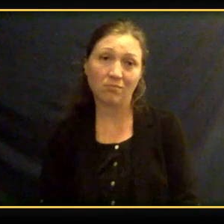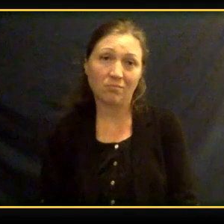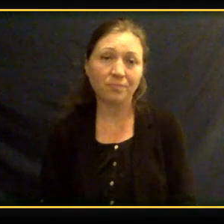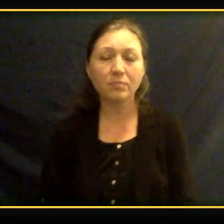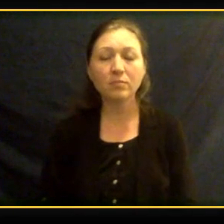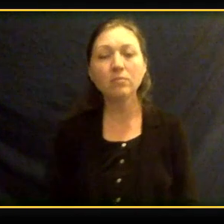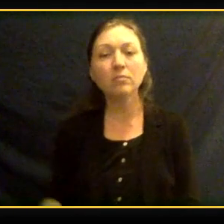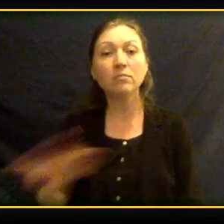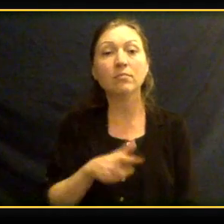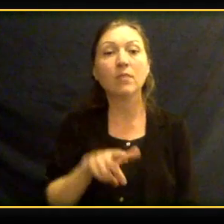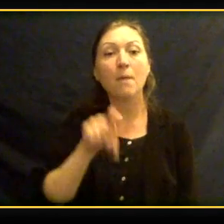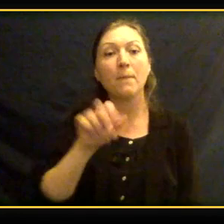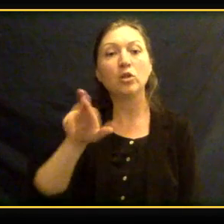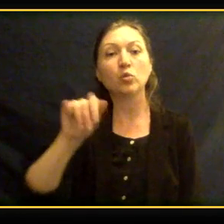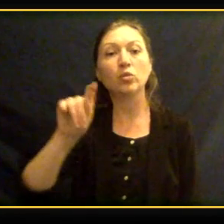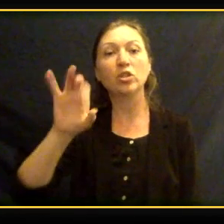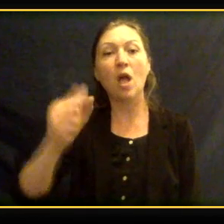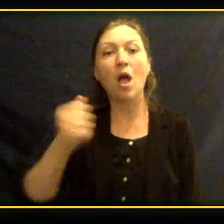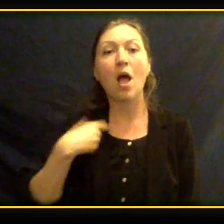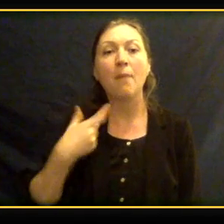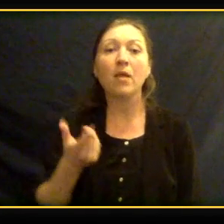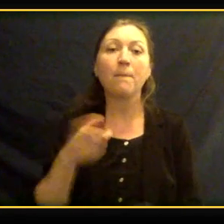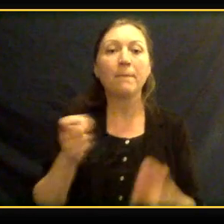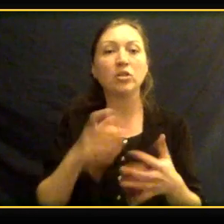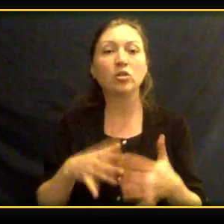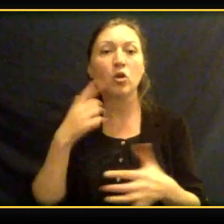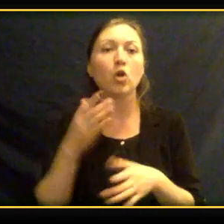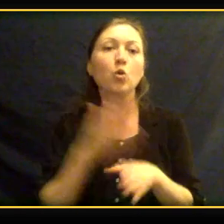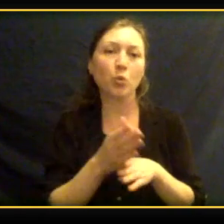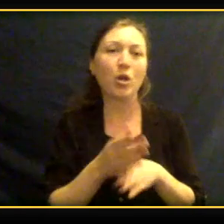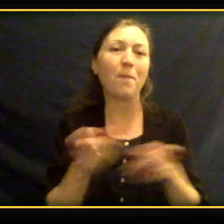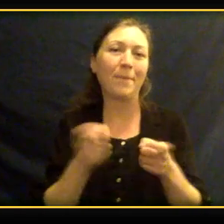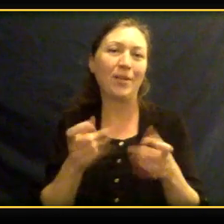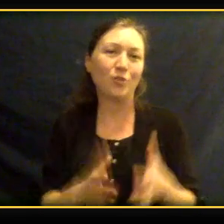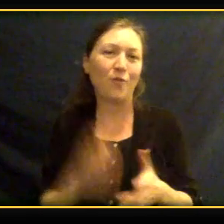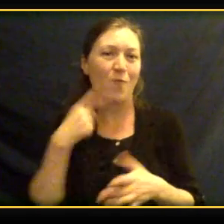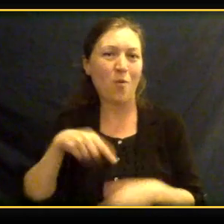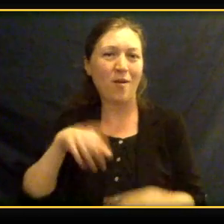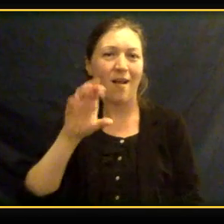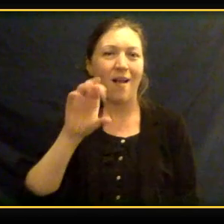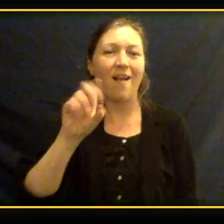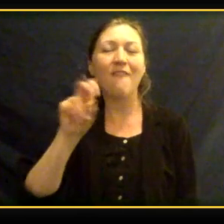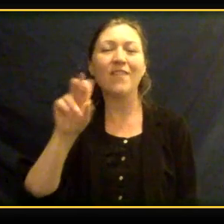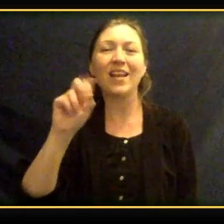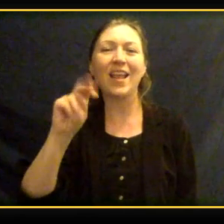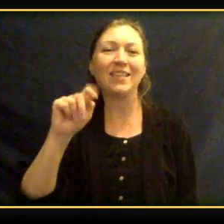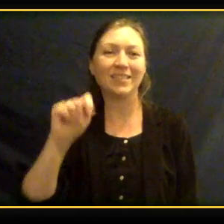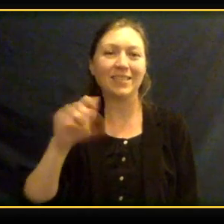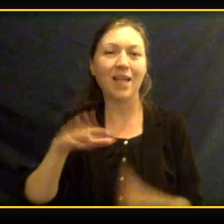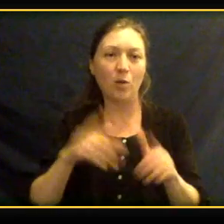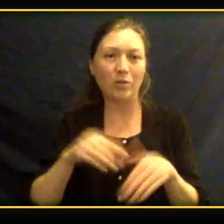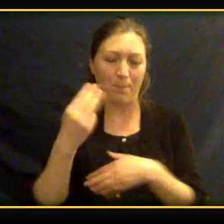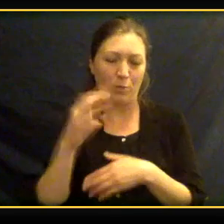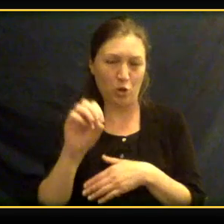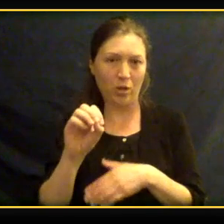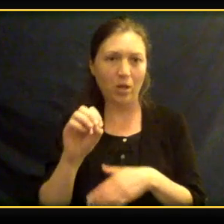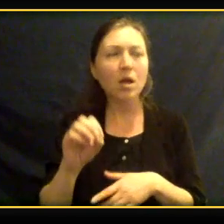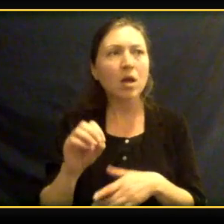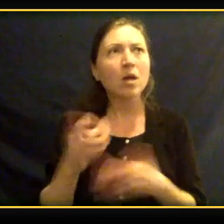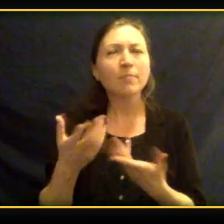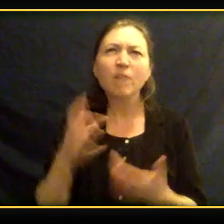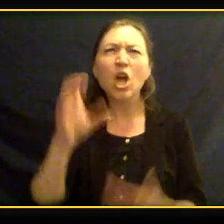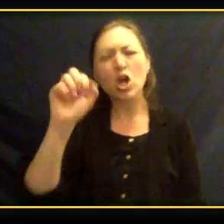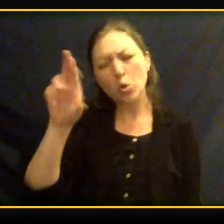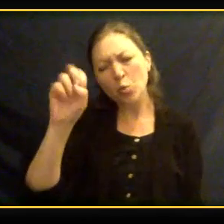Services Manager at Covenant House of Missouri. A career is something that you're passionate about. You don't just do it because of the paycheck, you do it